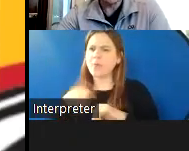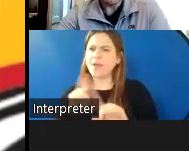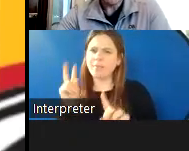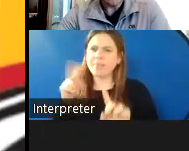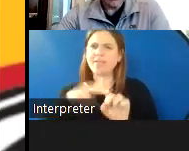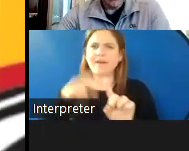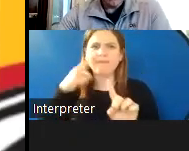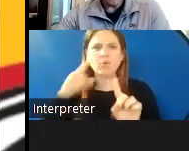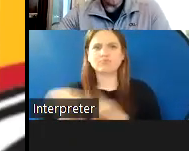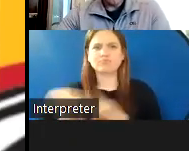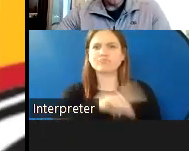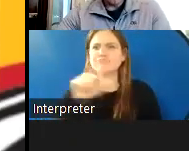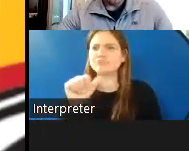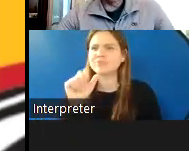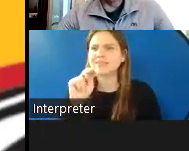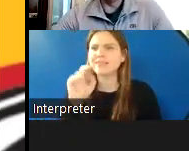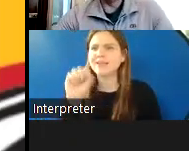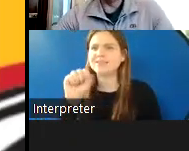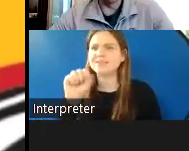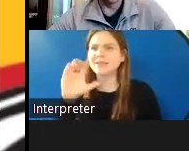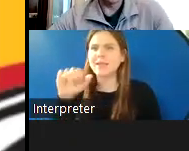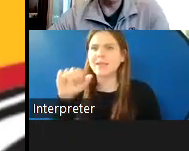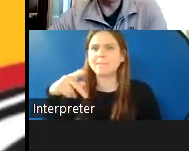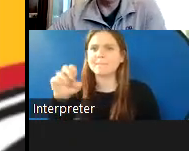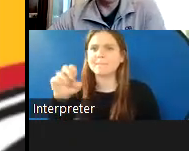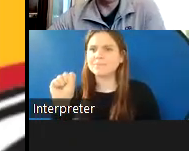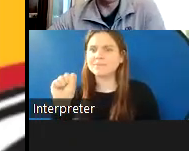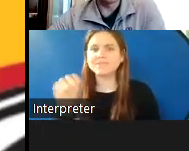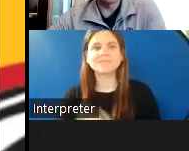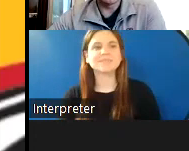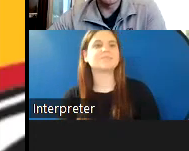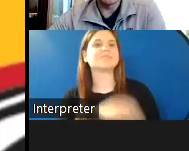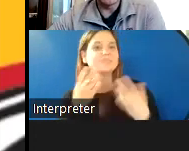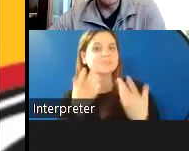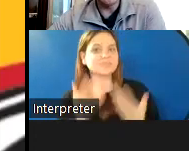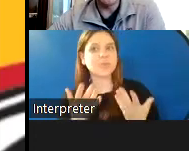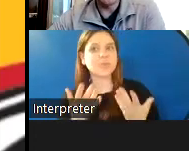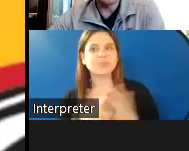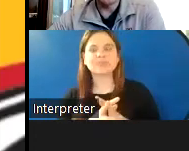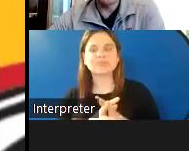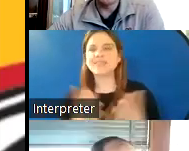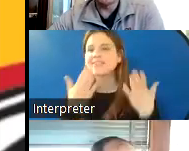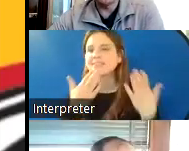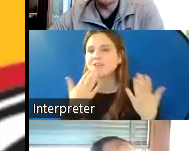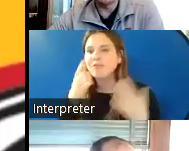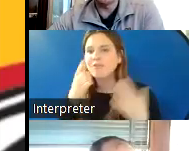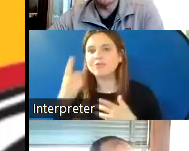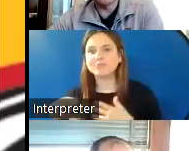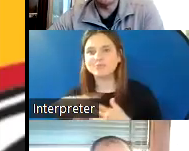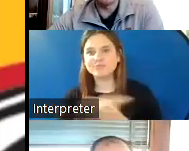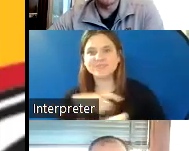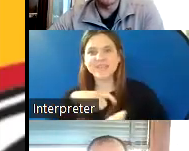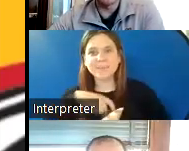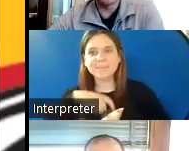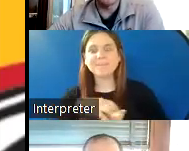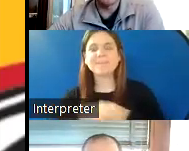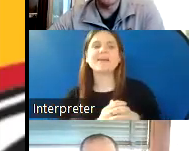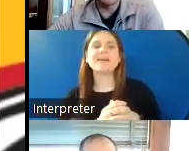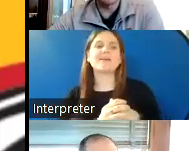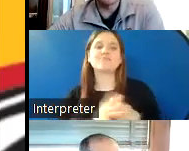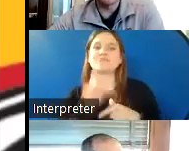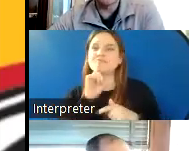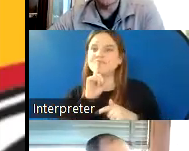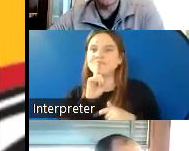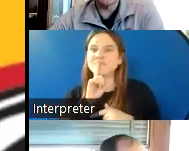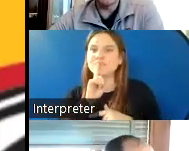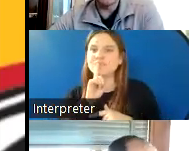landscapes. So with that being said, I'd just like to say thank you. And I'd really like to acknowledge all of